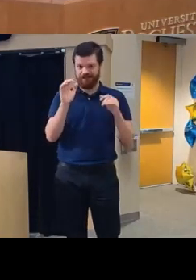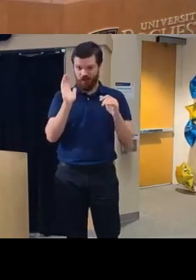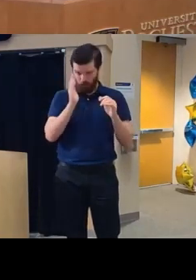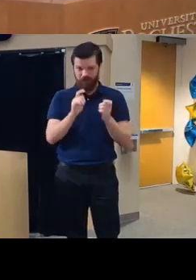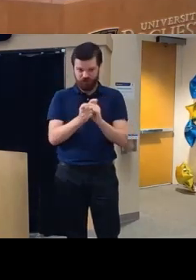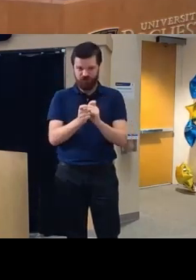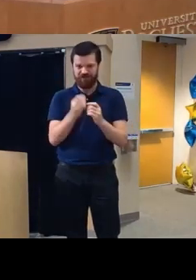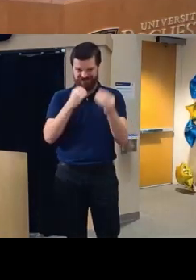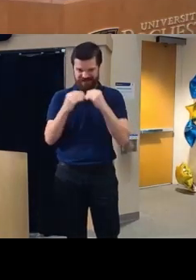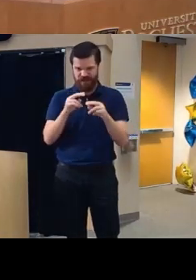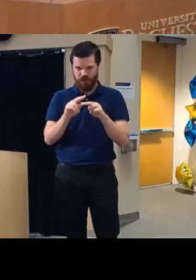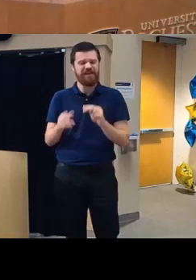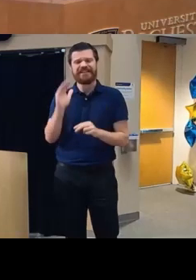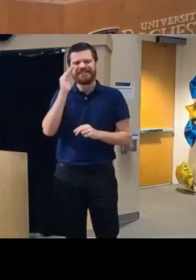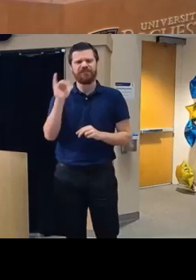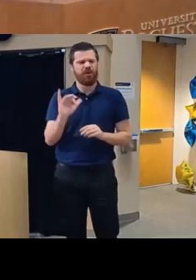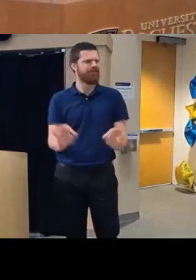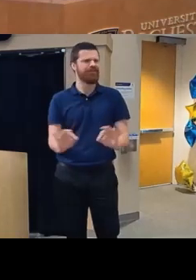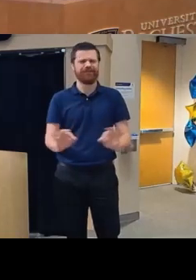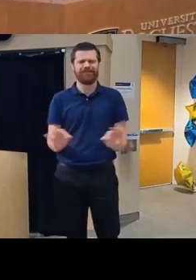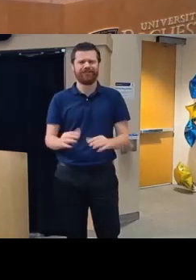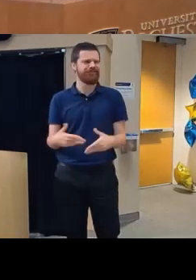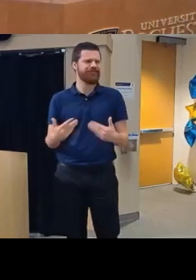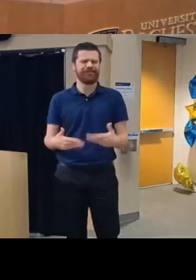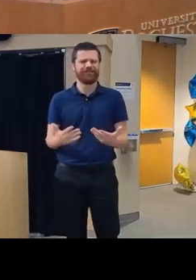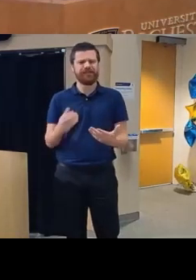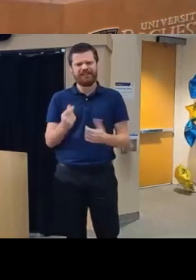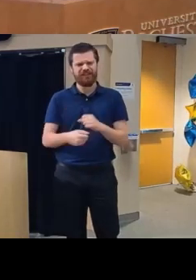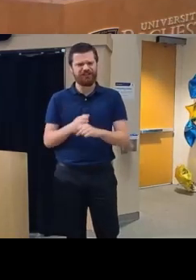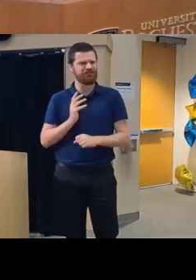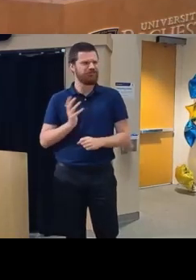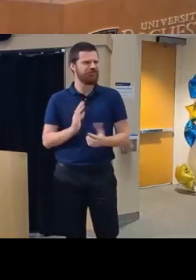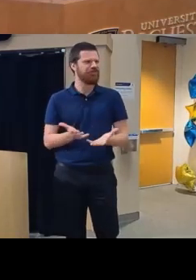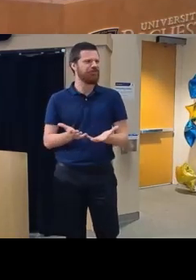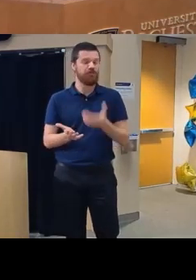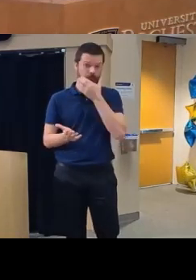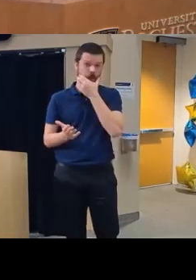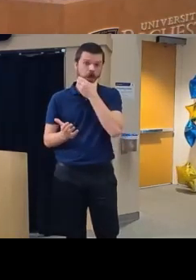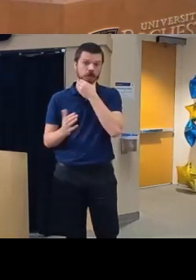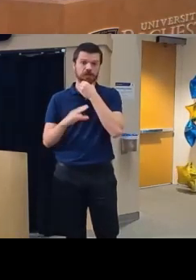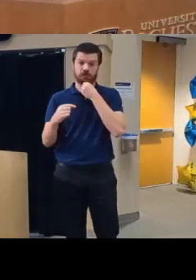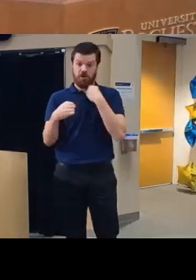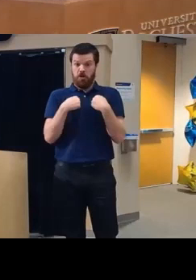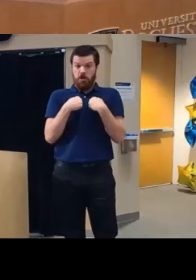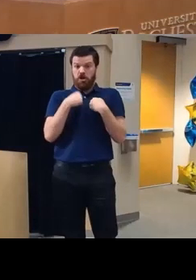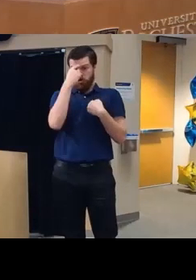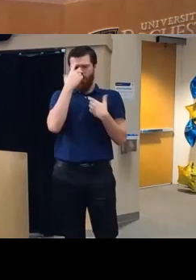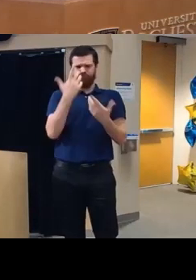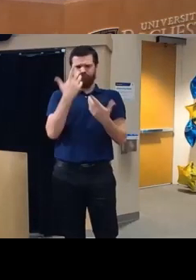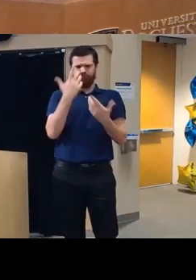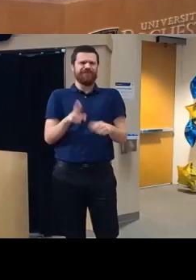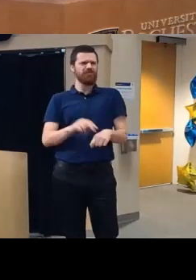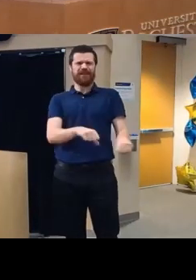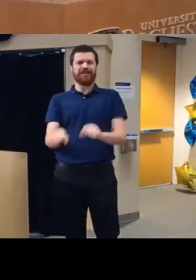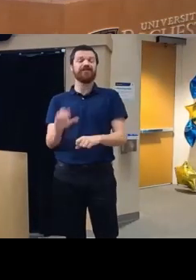diet and lose weight. It seems like really basic because it was several years ago. And certainly I thought, of course, that it was